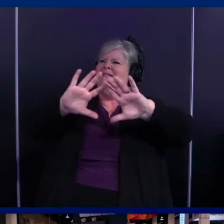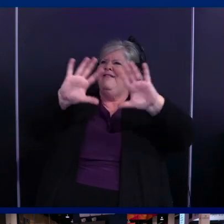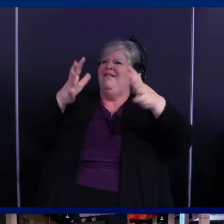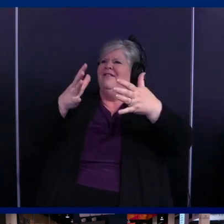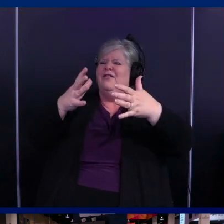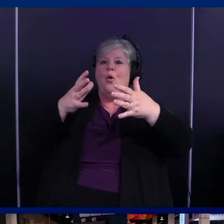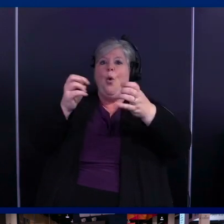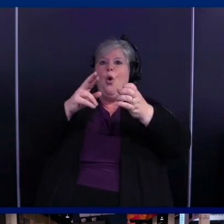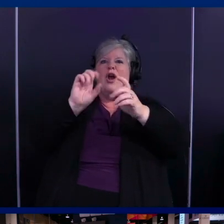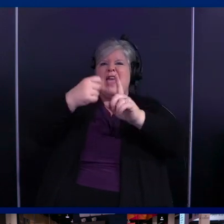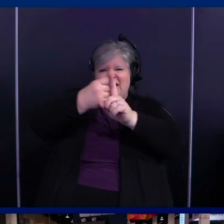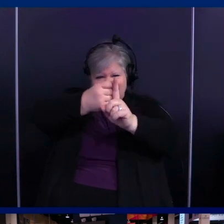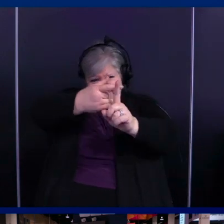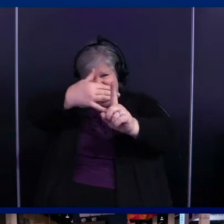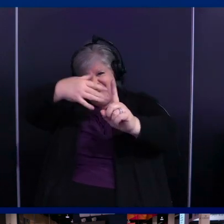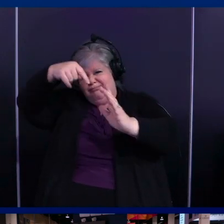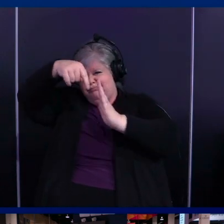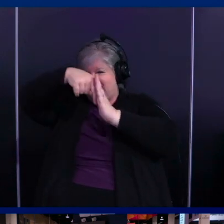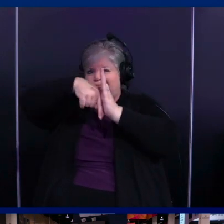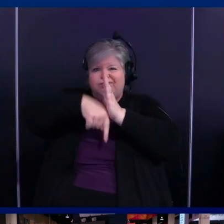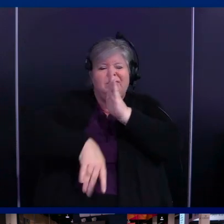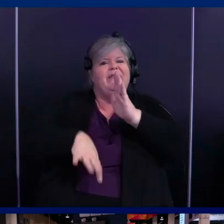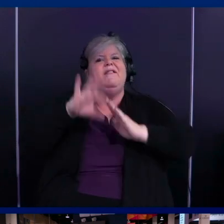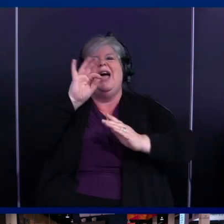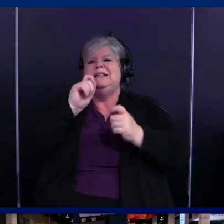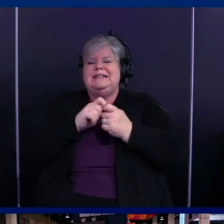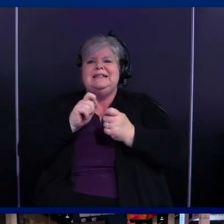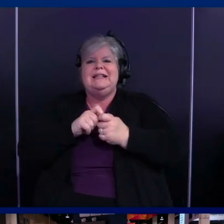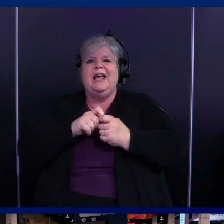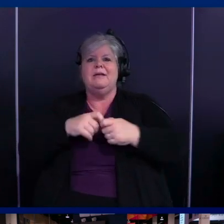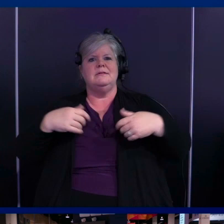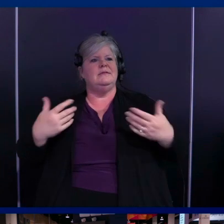Absolutely. Absolutely. Yeah. And why is that important?